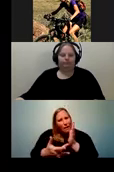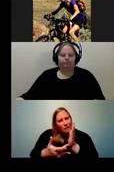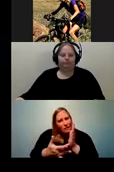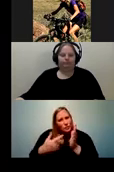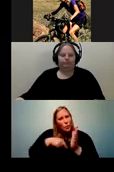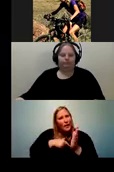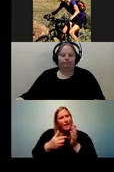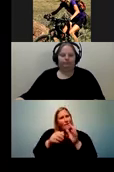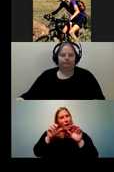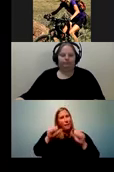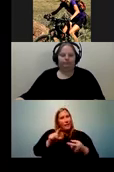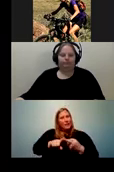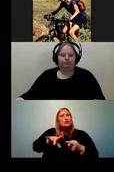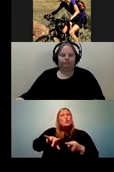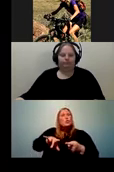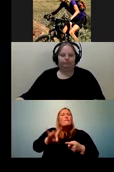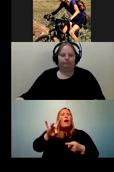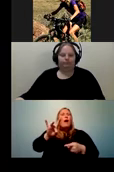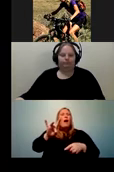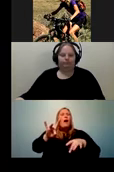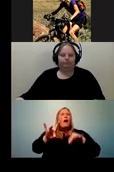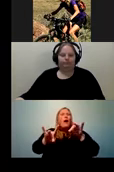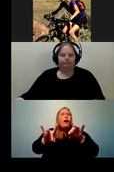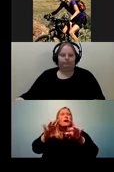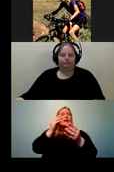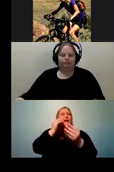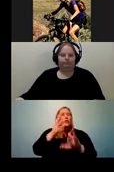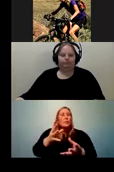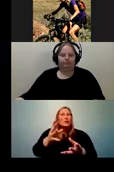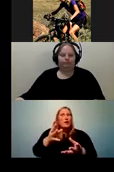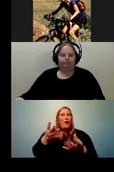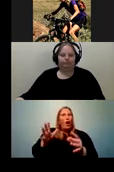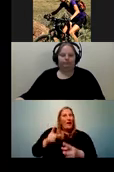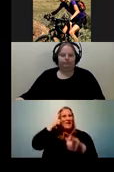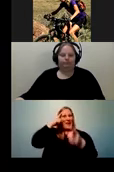to find information that already agrees with us,